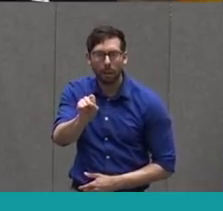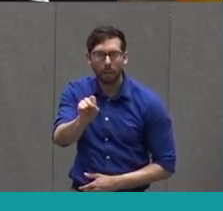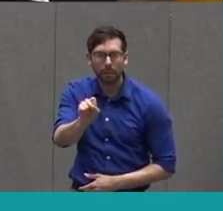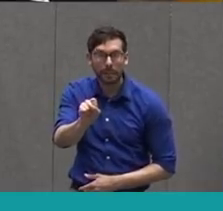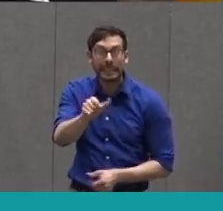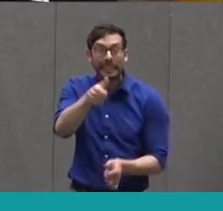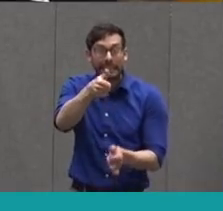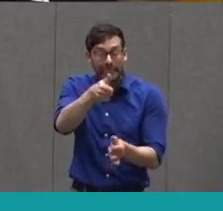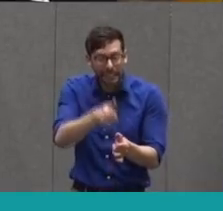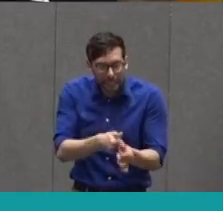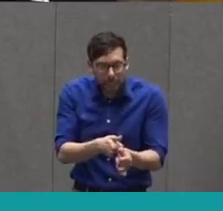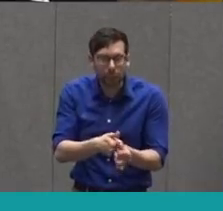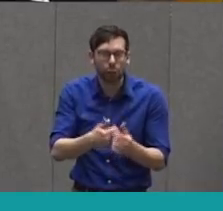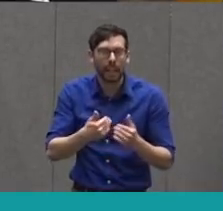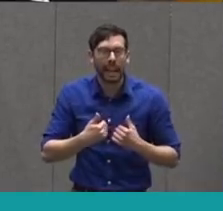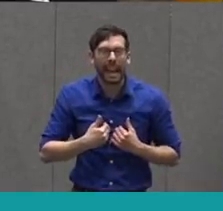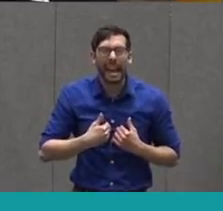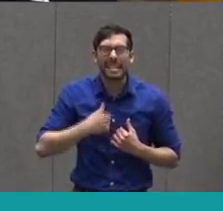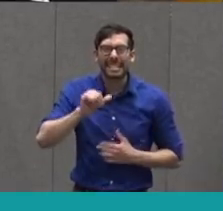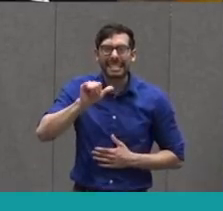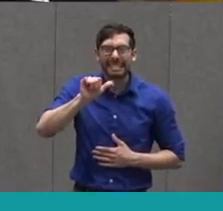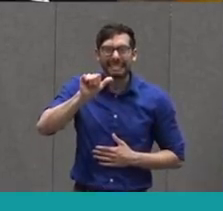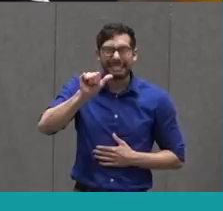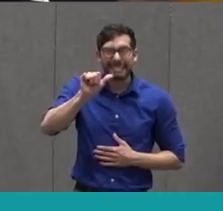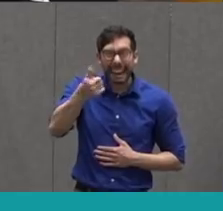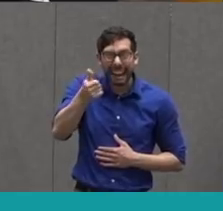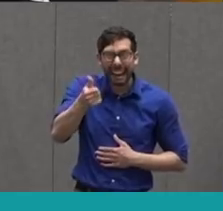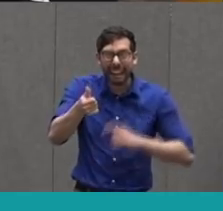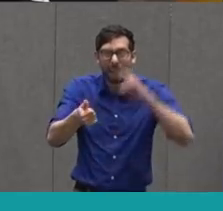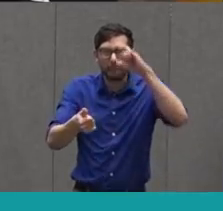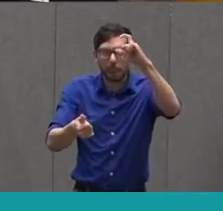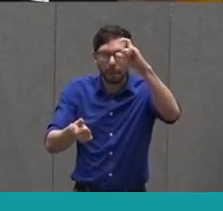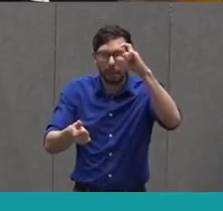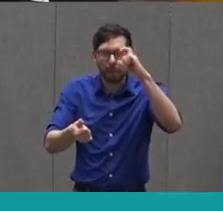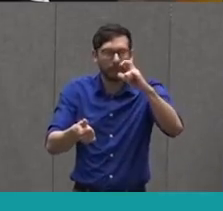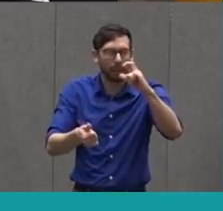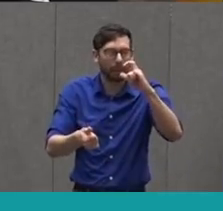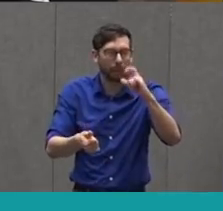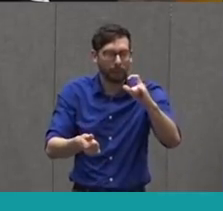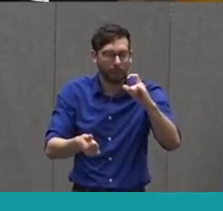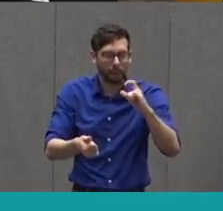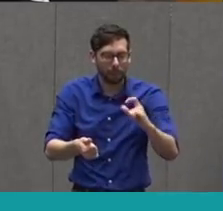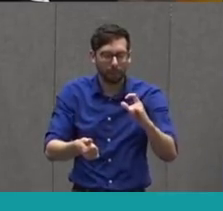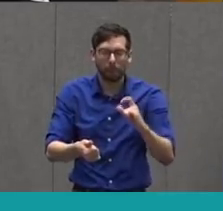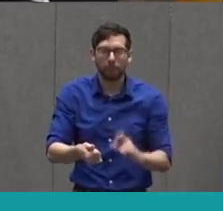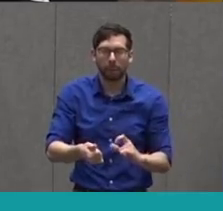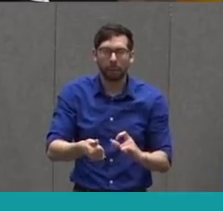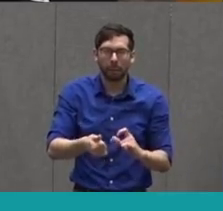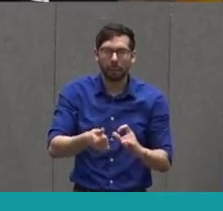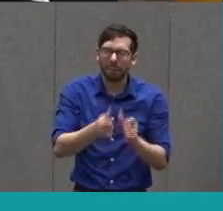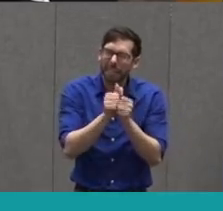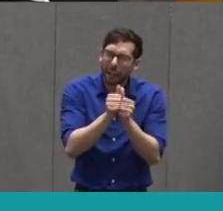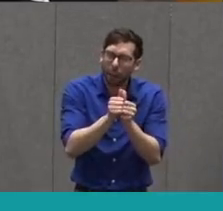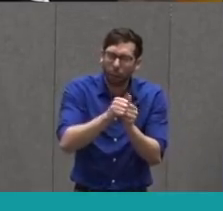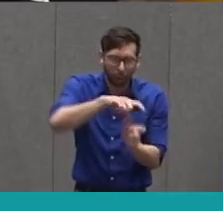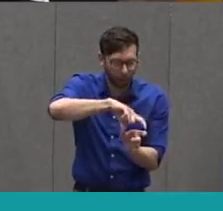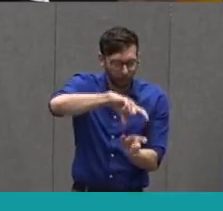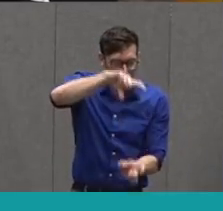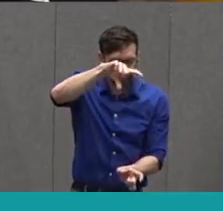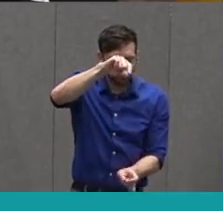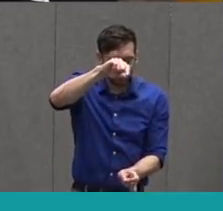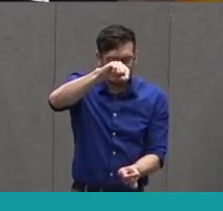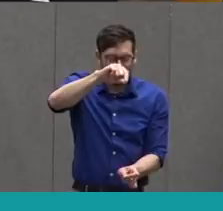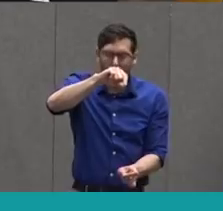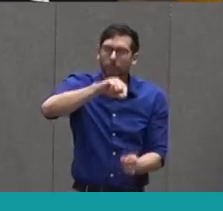them, and they are bound together so that they represent 110. I have represented my number